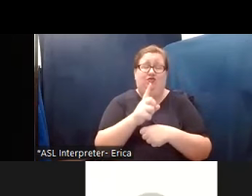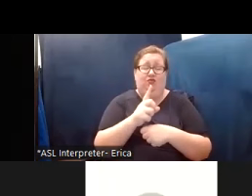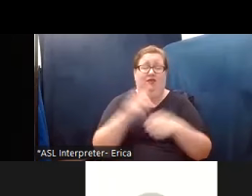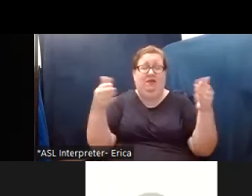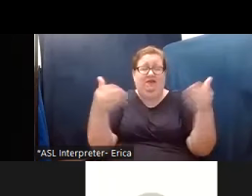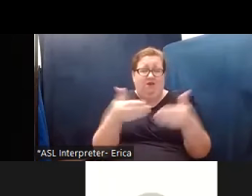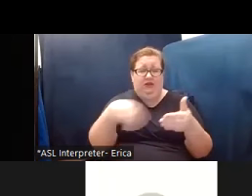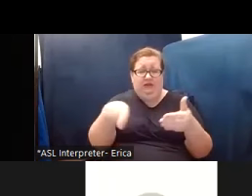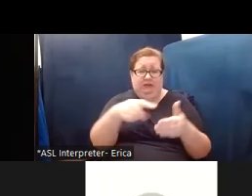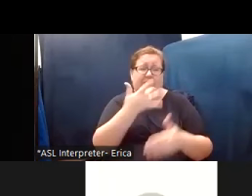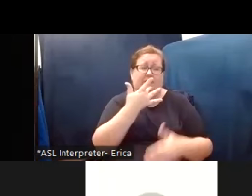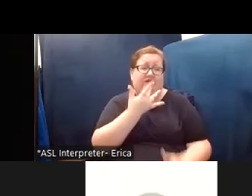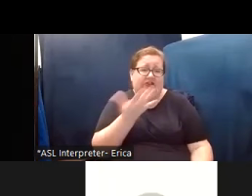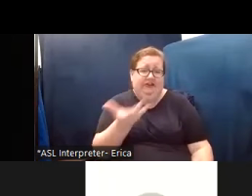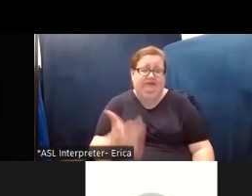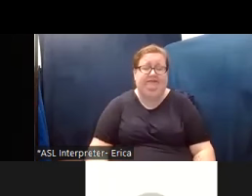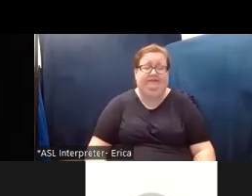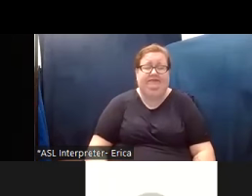this group.